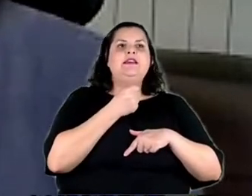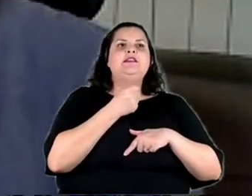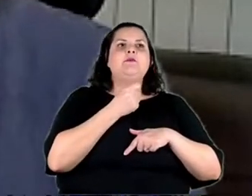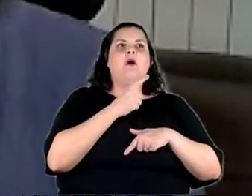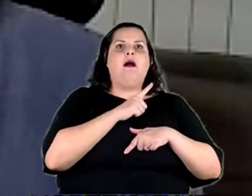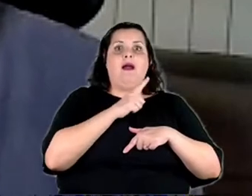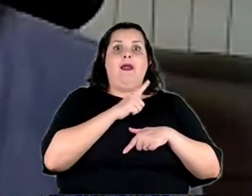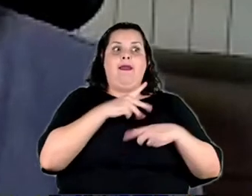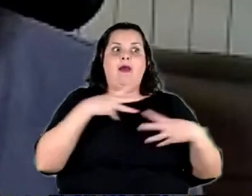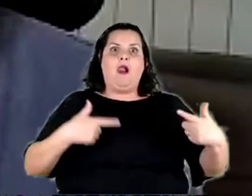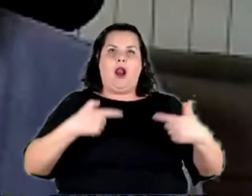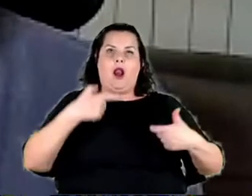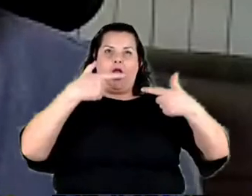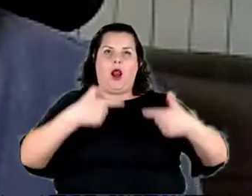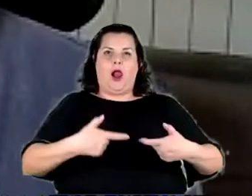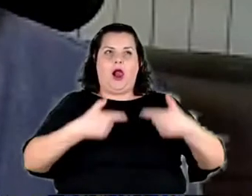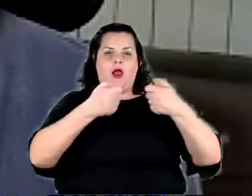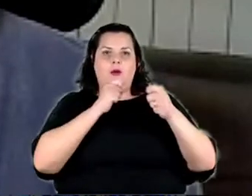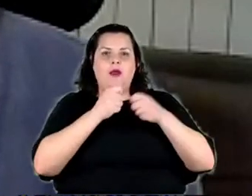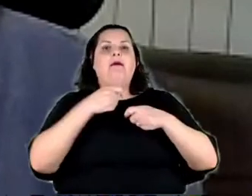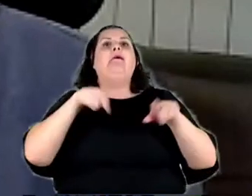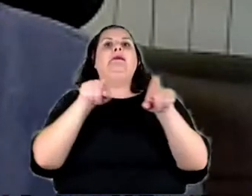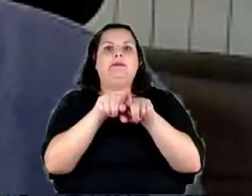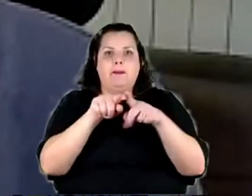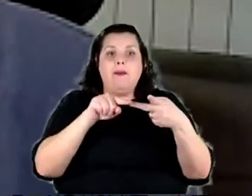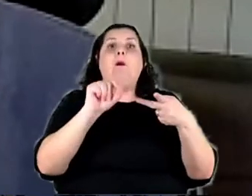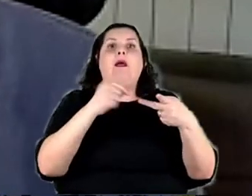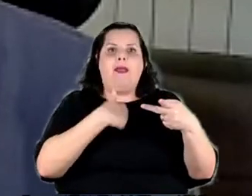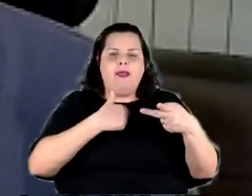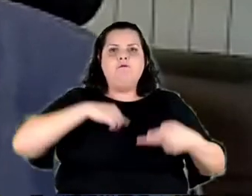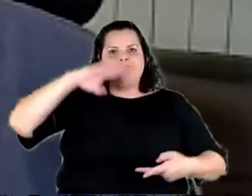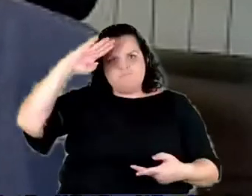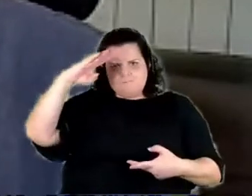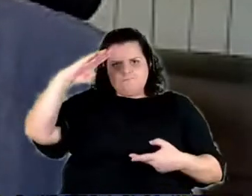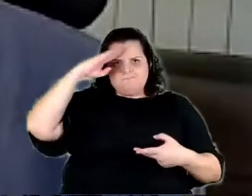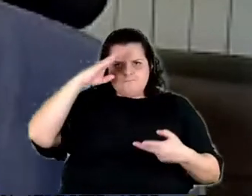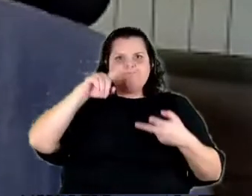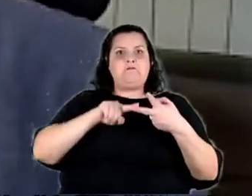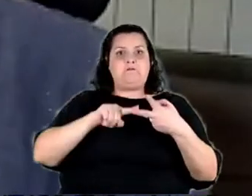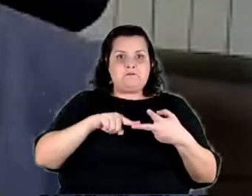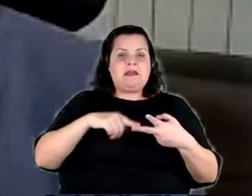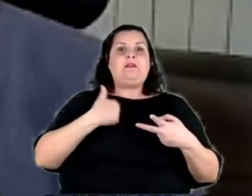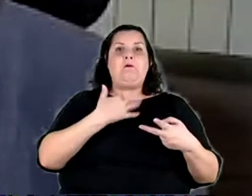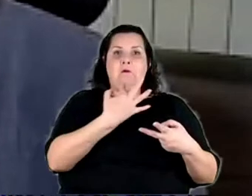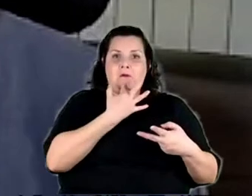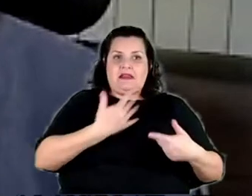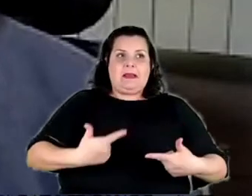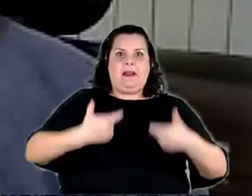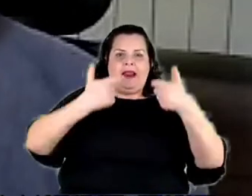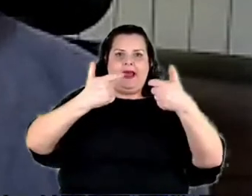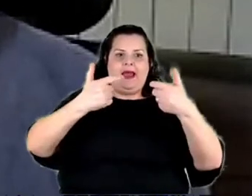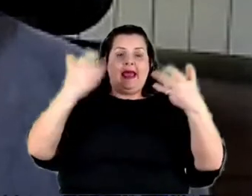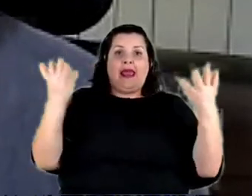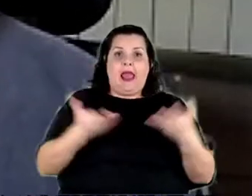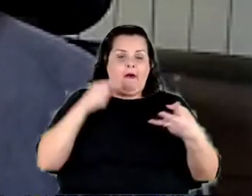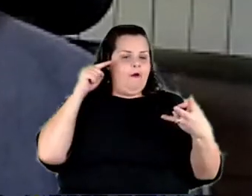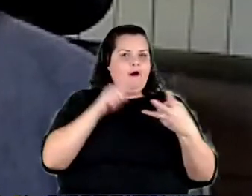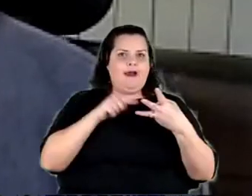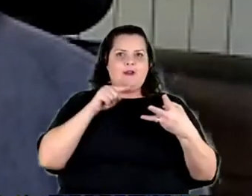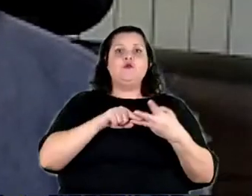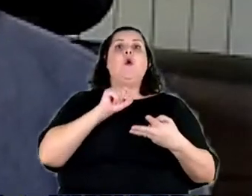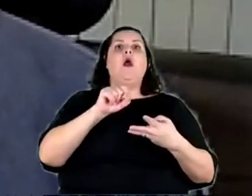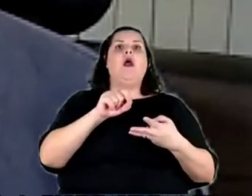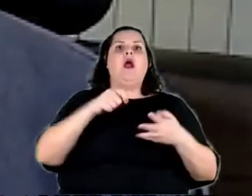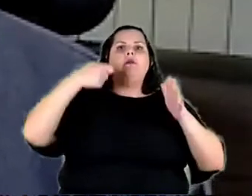I've been a reconciliation activist. I've been involved in very in different aspects of the same